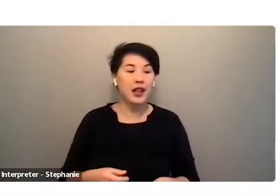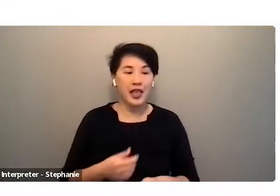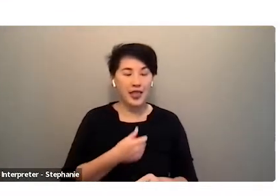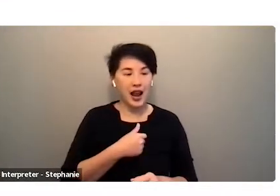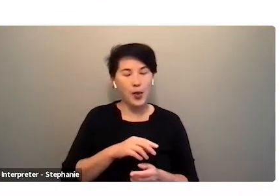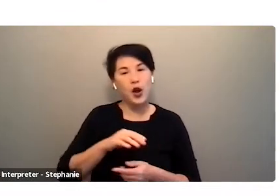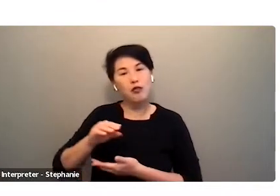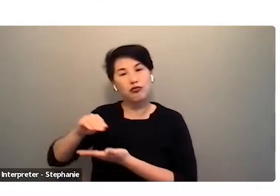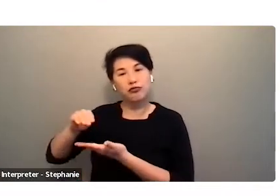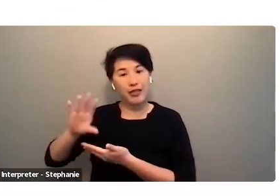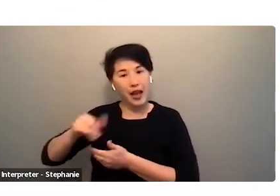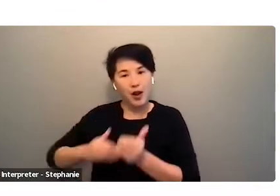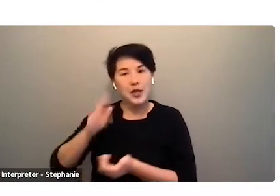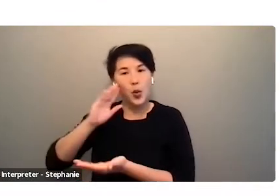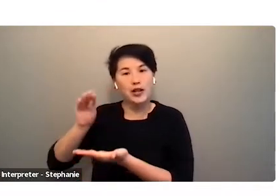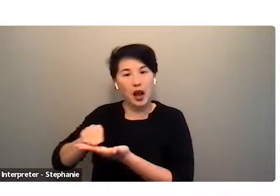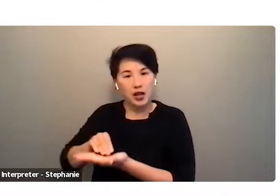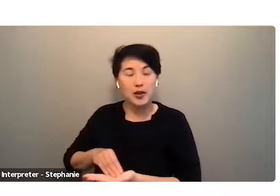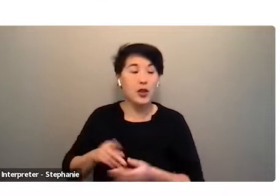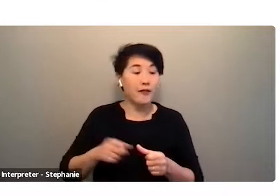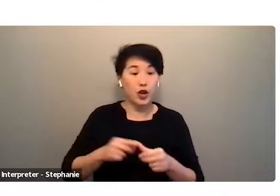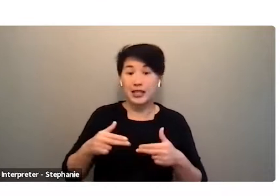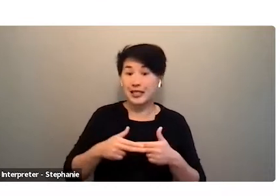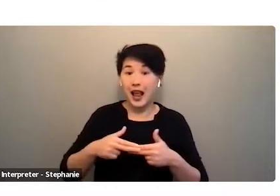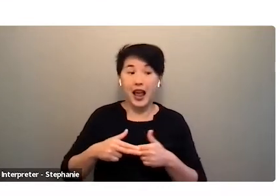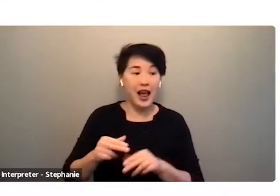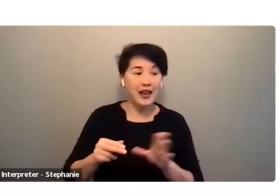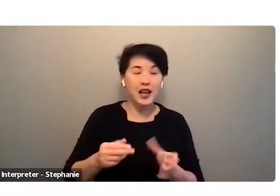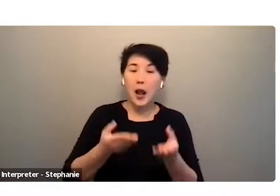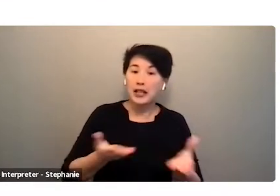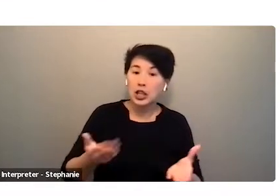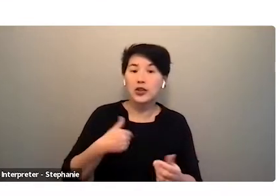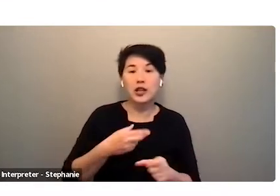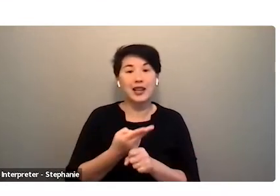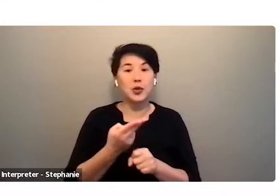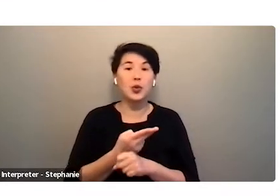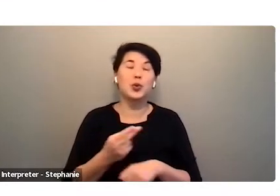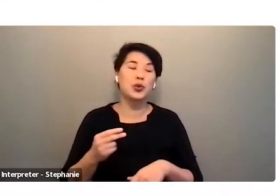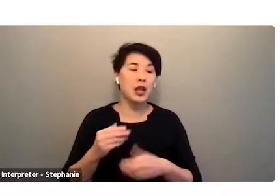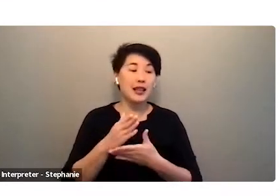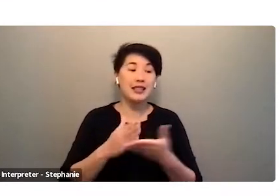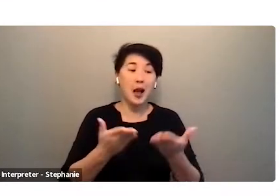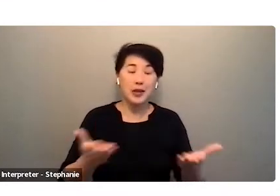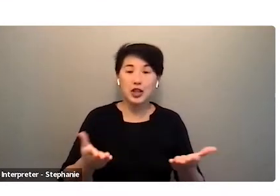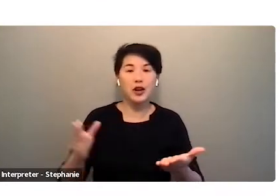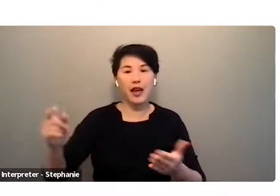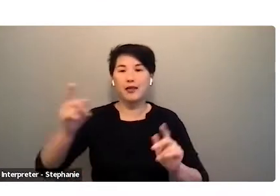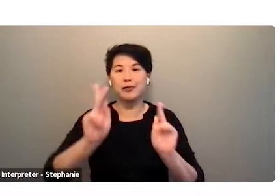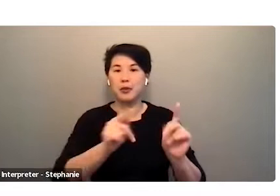that process. So in the first slide, I just have like the materials that I use, and some of the materials that were donated from